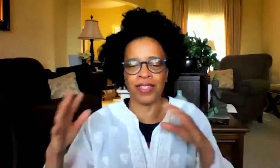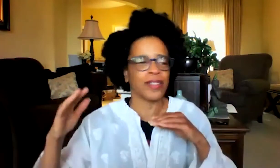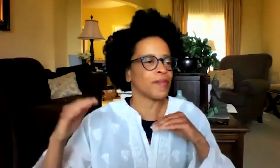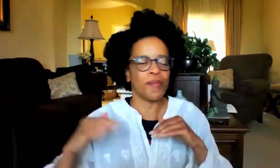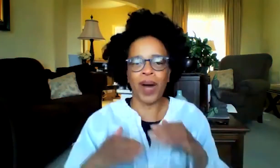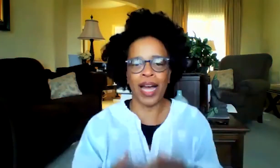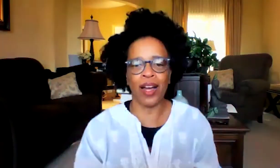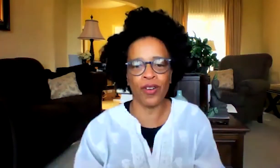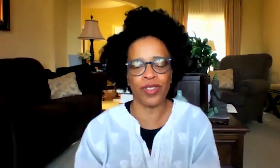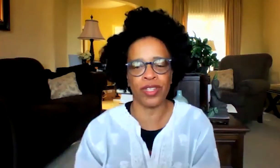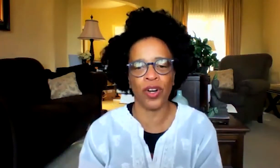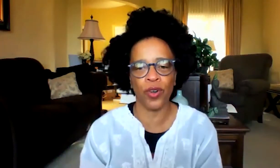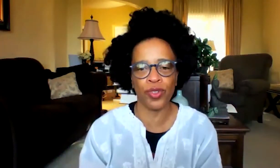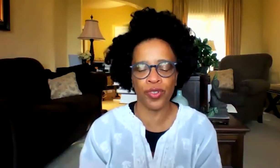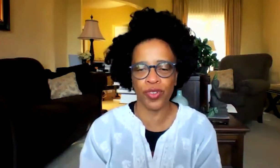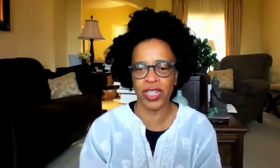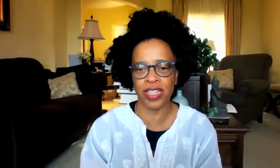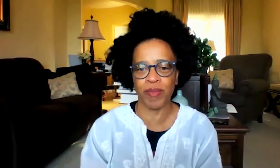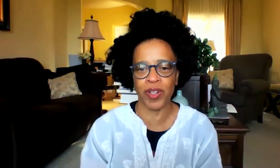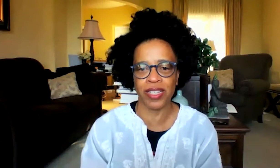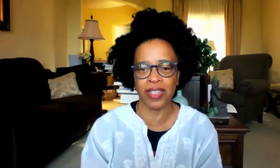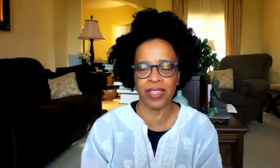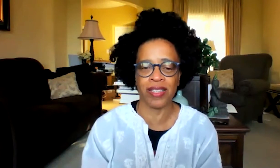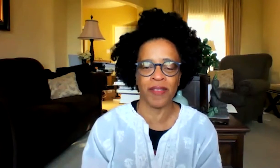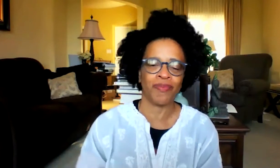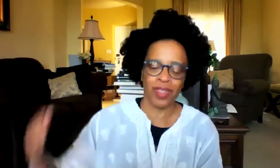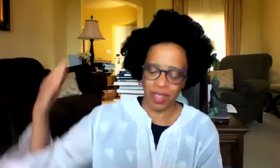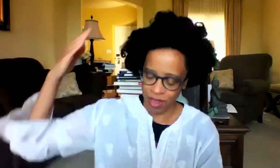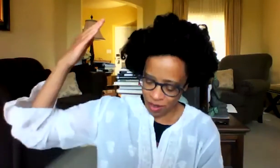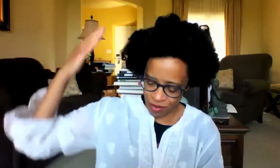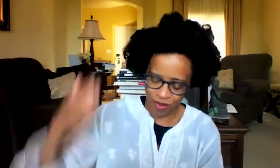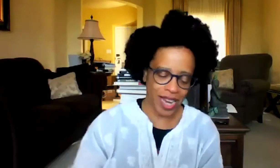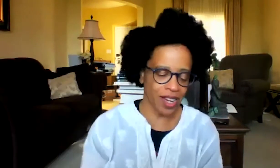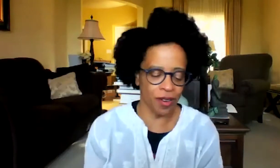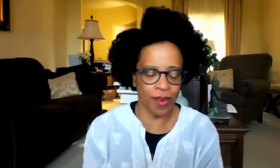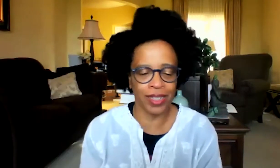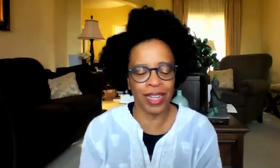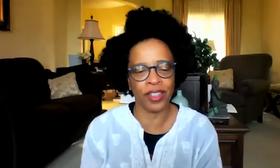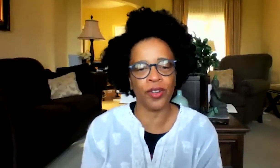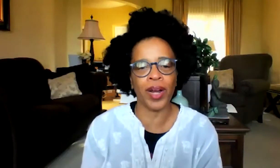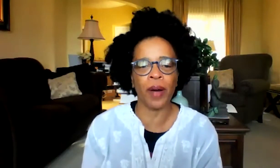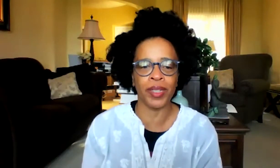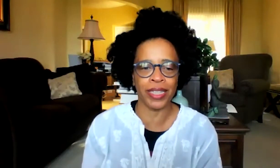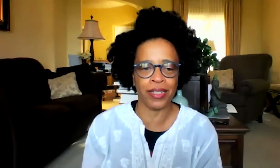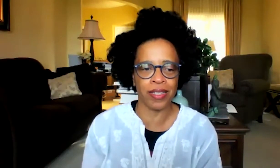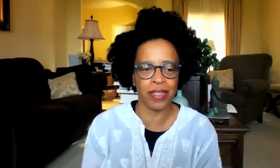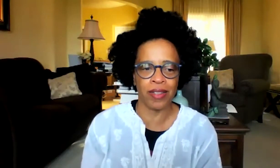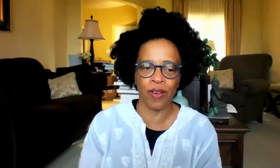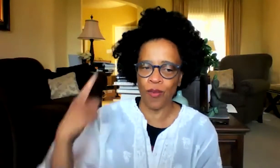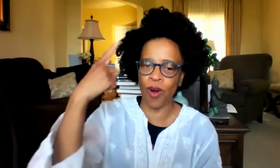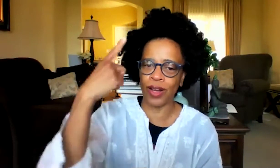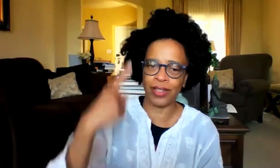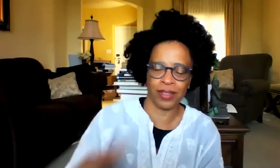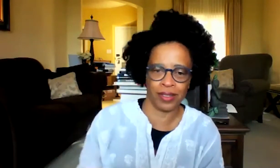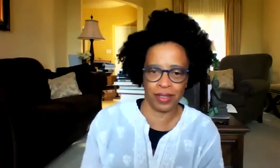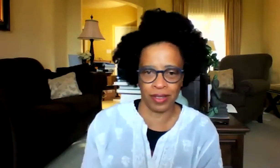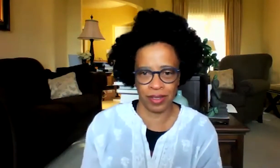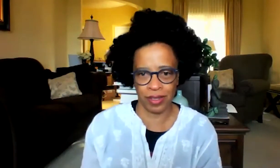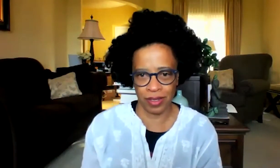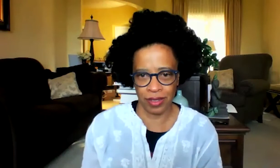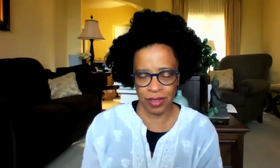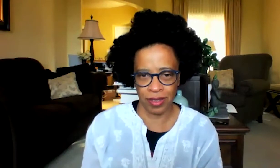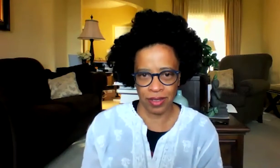distance and miles and cultures and experiences, right here, right now, the ground beneath us, one.